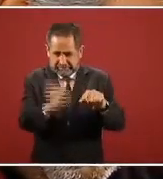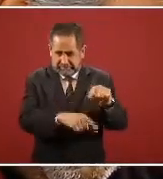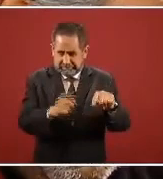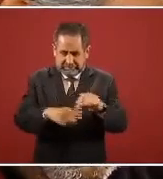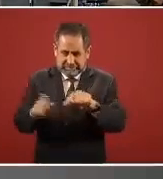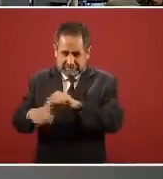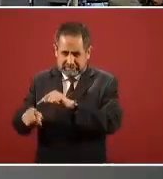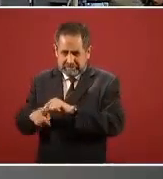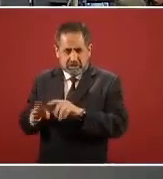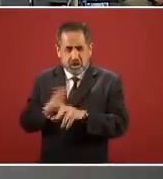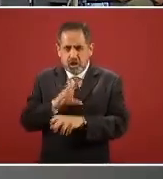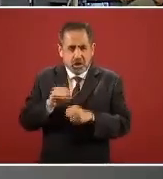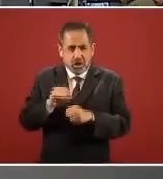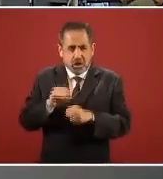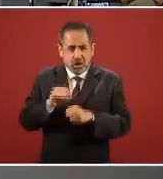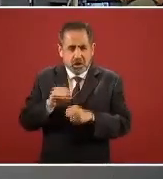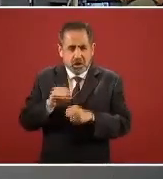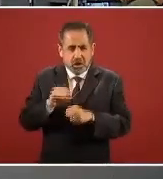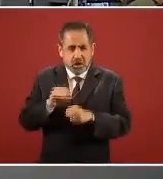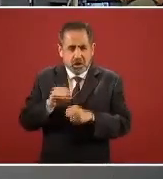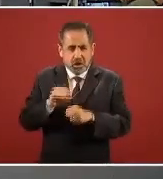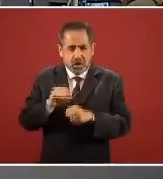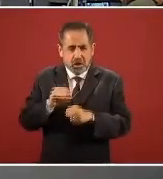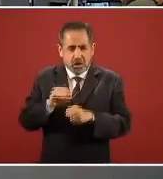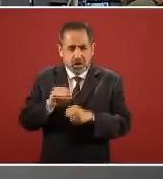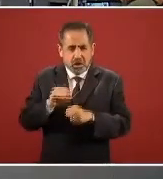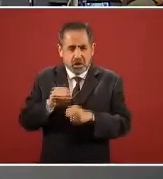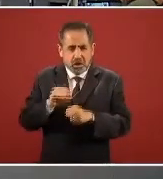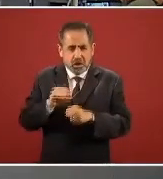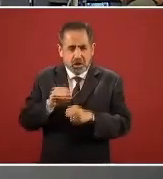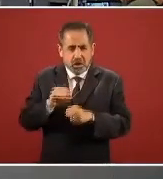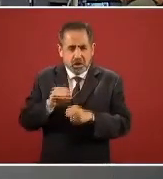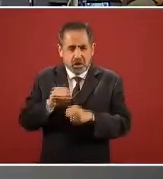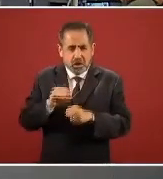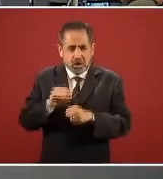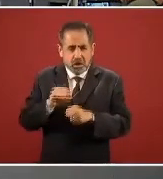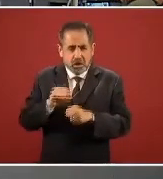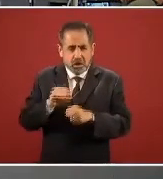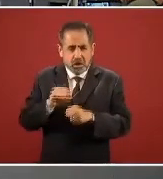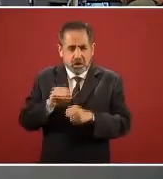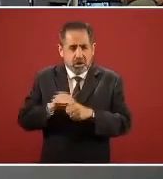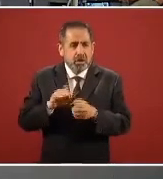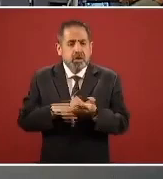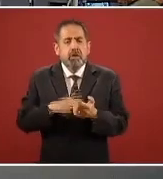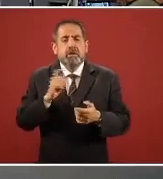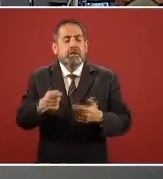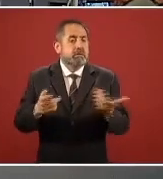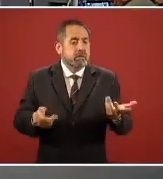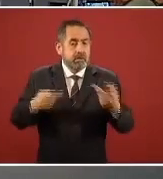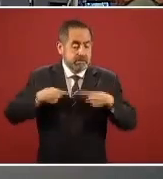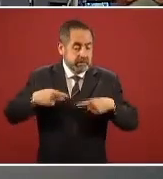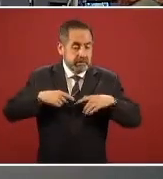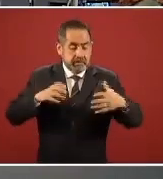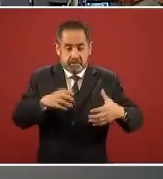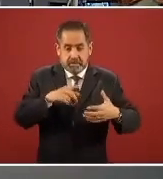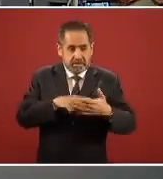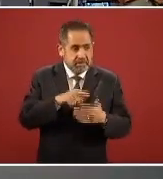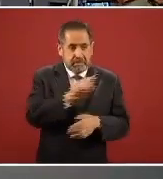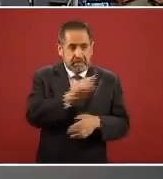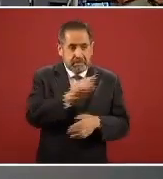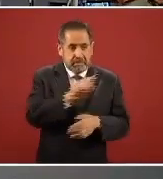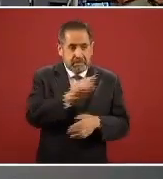gobierno donde se están infiltrando. These areas of government where they are filtering in. Personajes de este